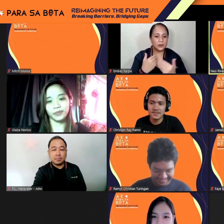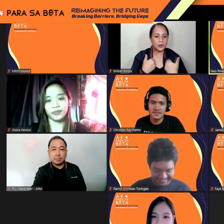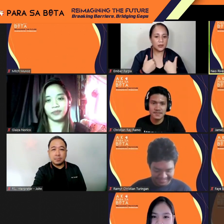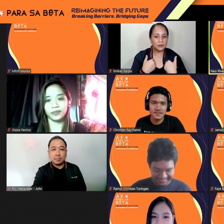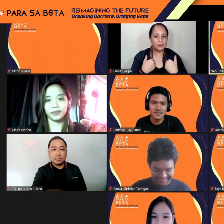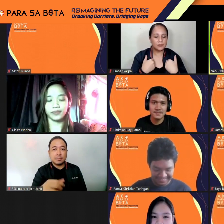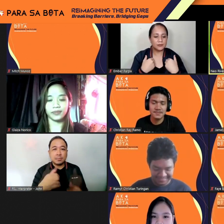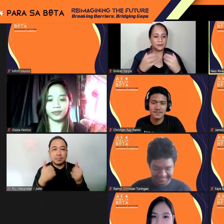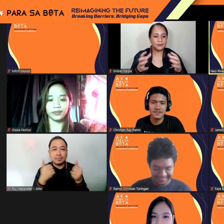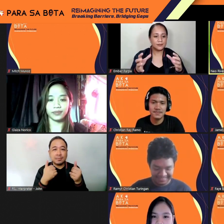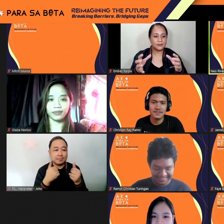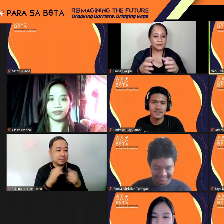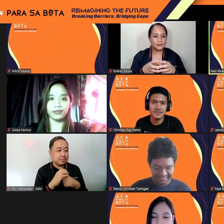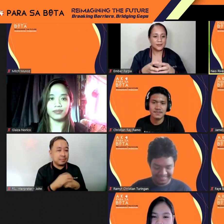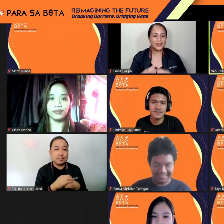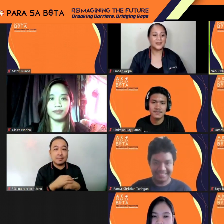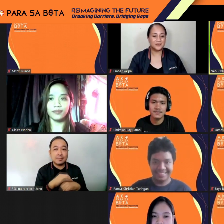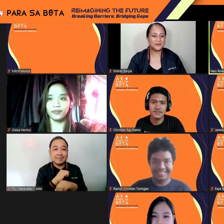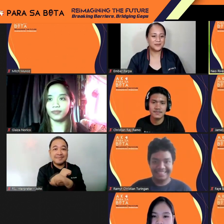collected